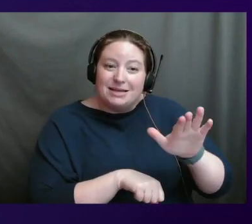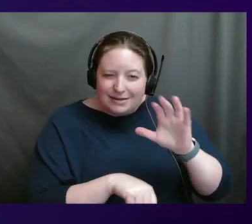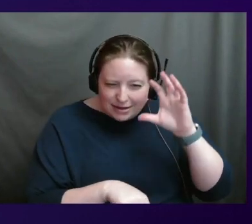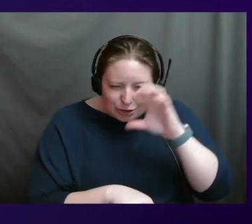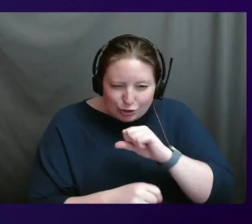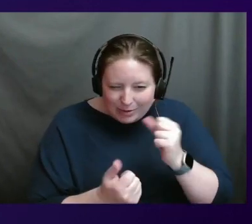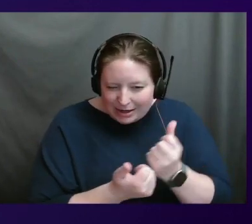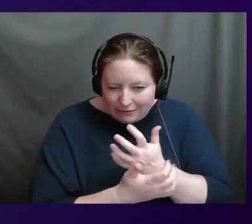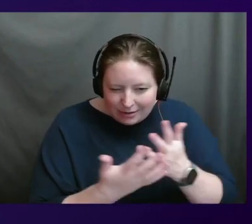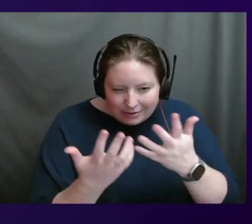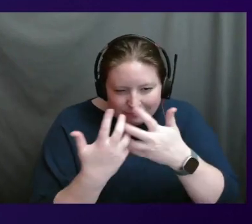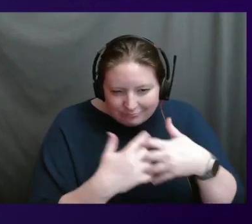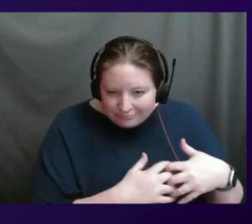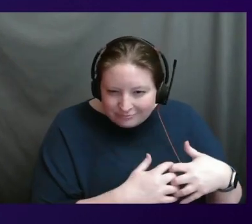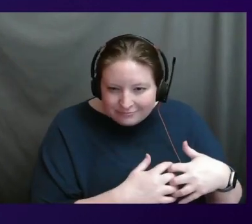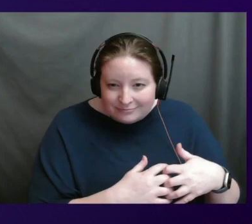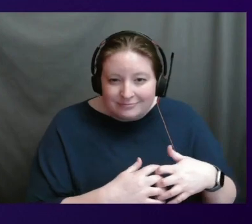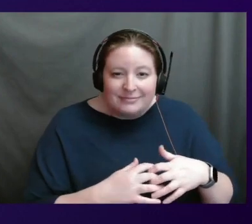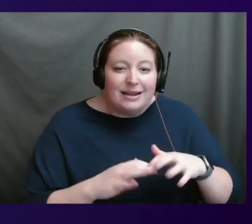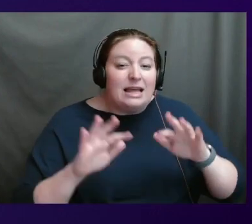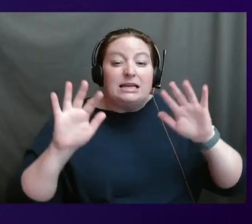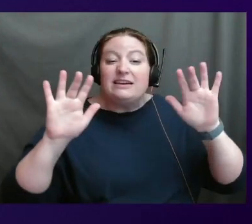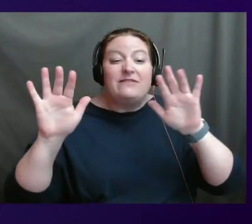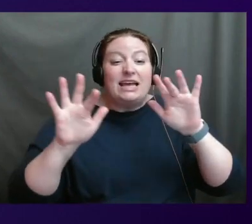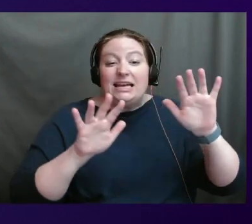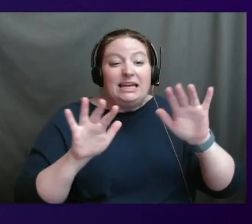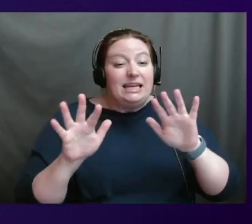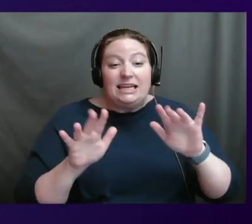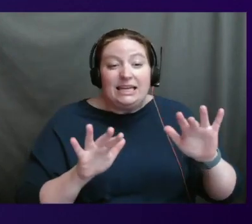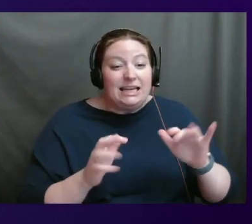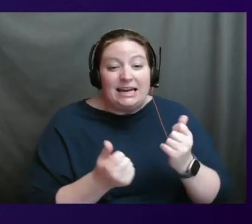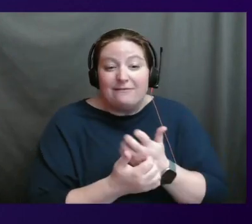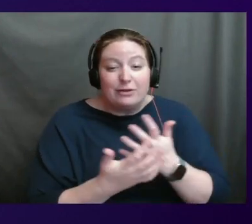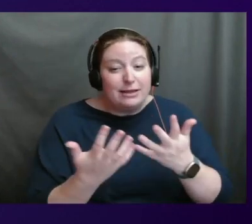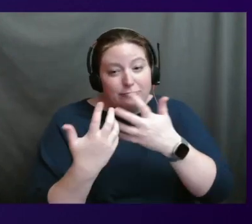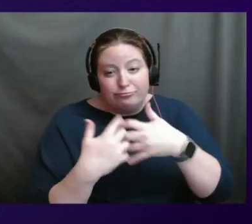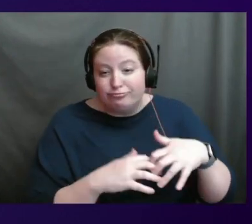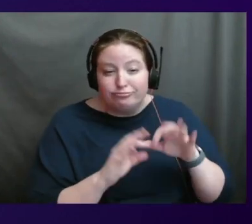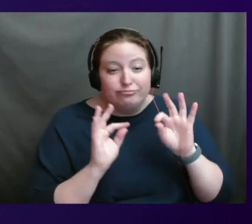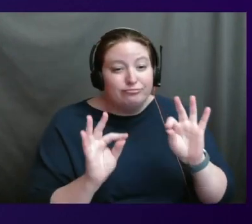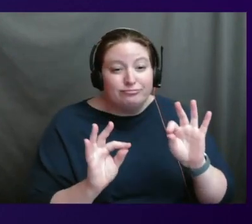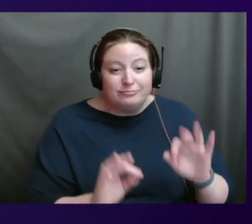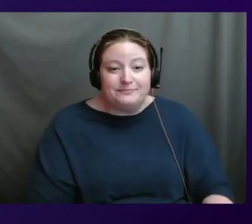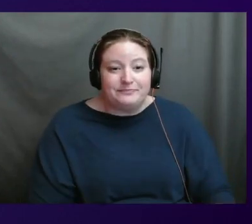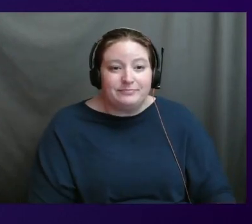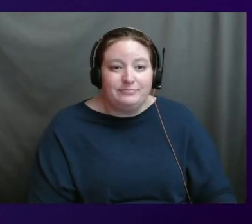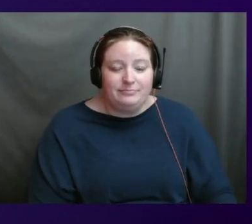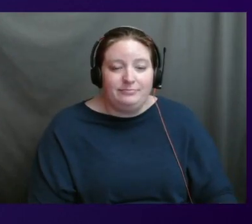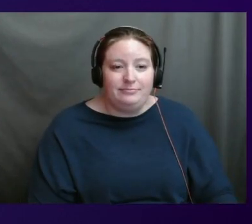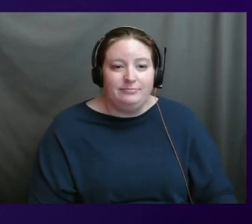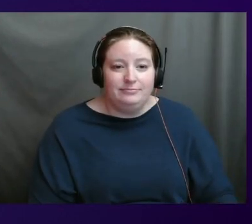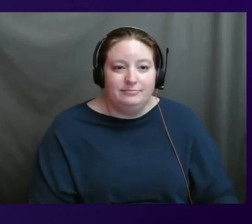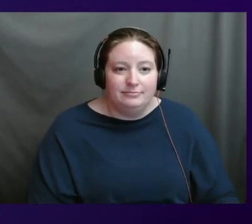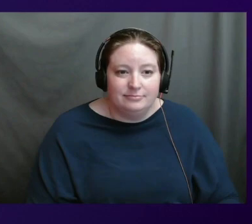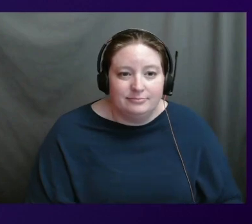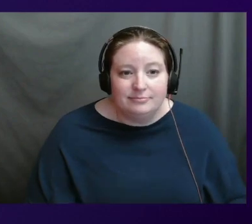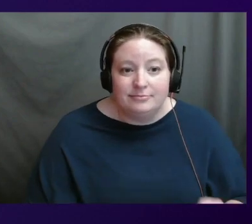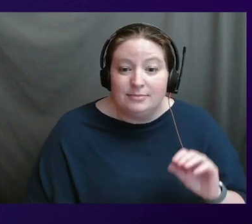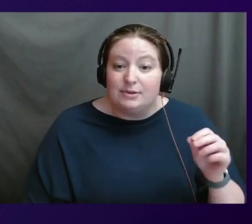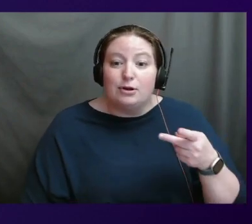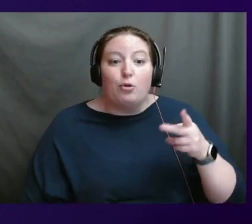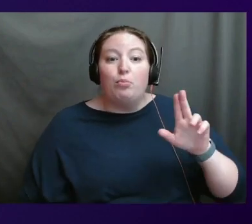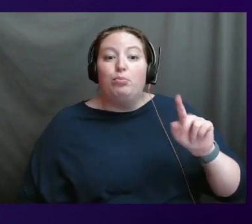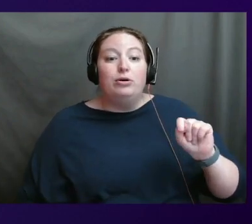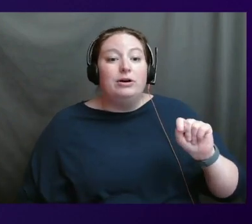well, we get confetti, and then nice. everything is working out great. So no put item there that you had to write.